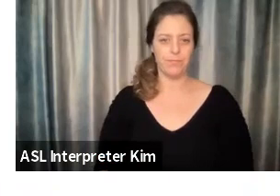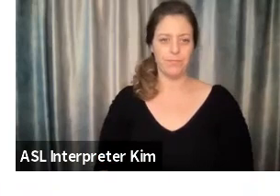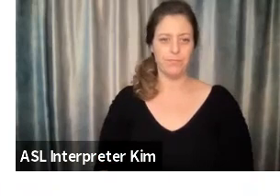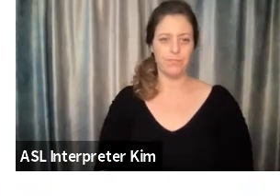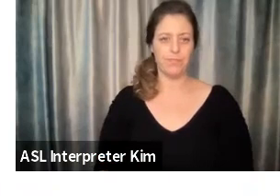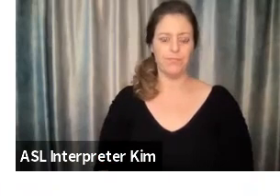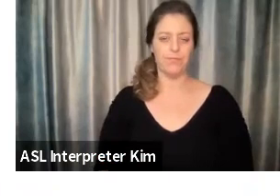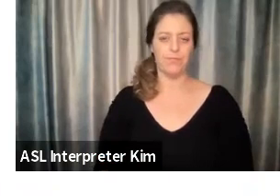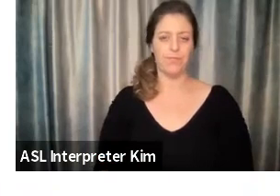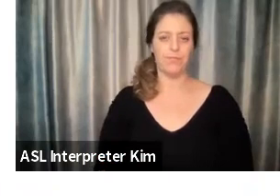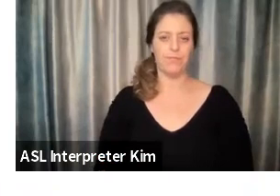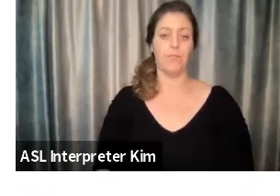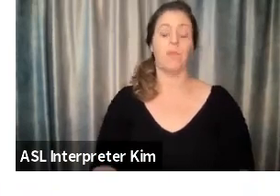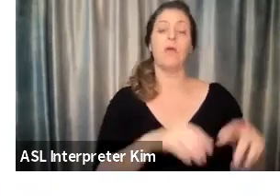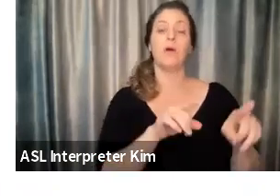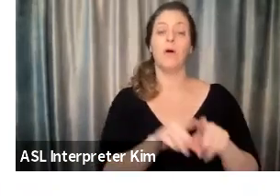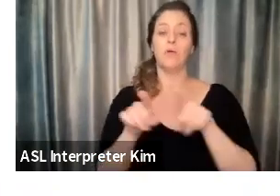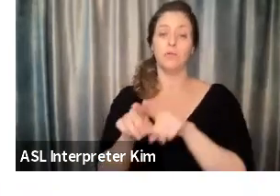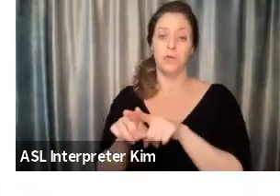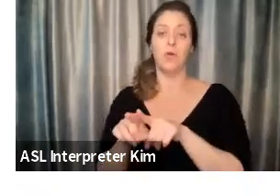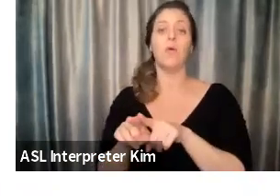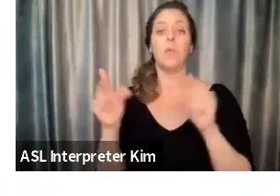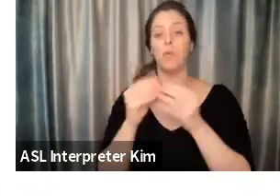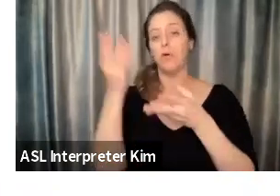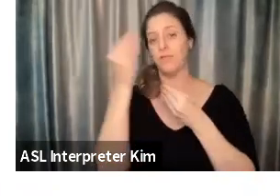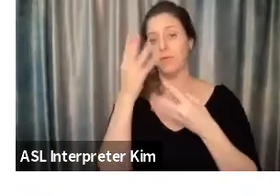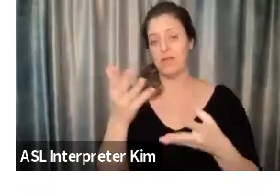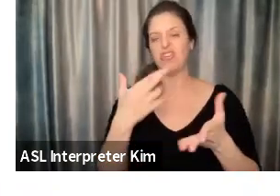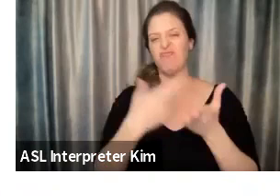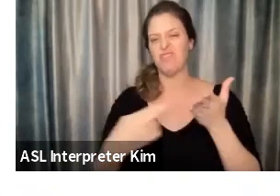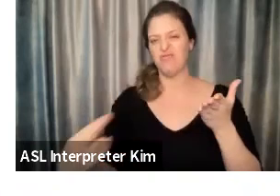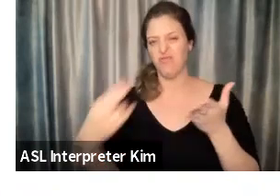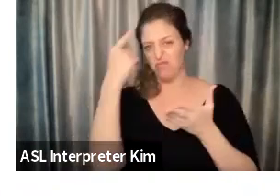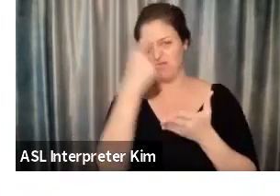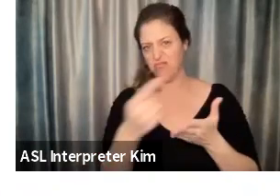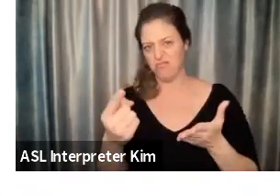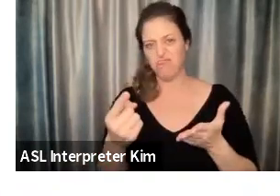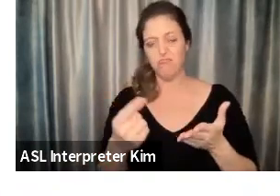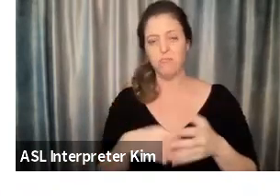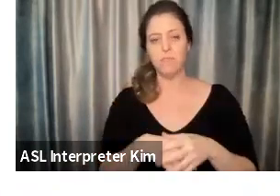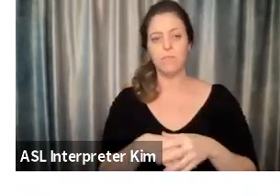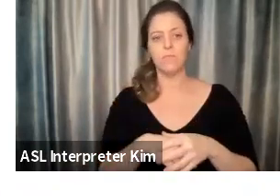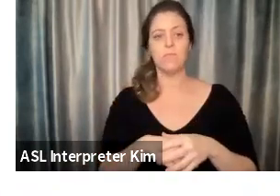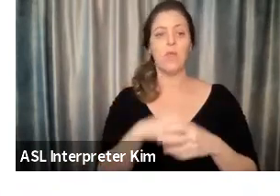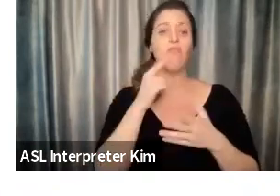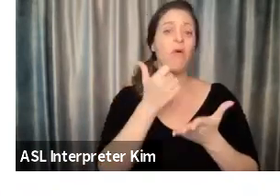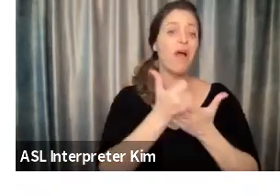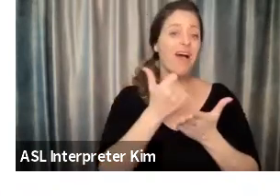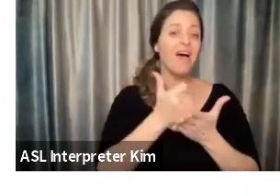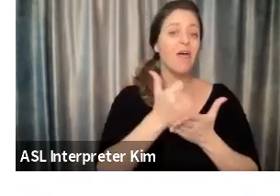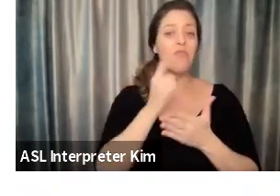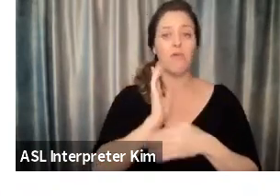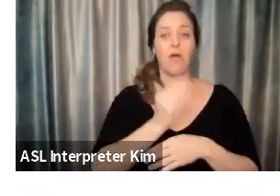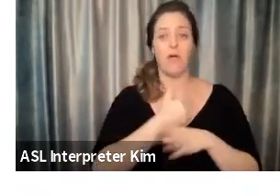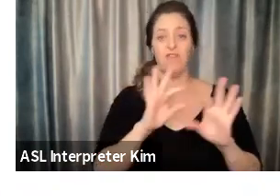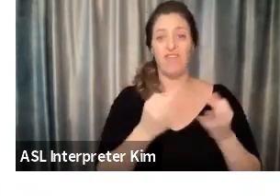In addition to that information, we also have some additional resource updates with regards to helplines for our Twin Rivers